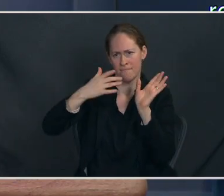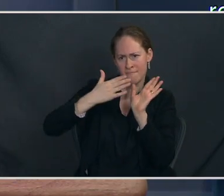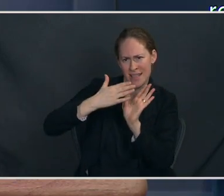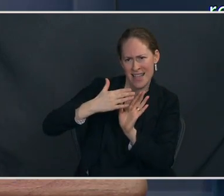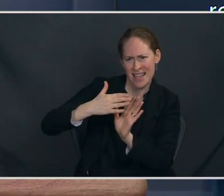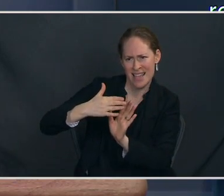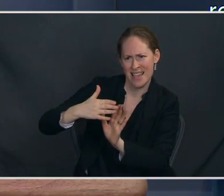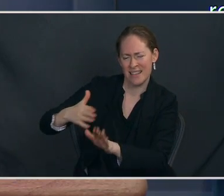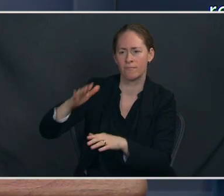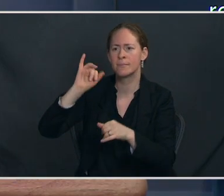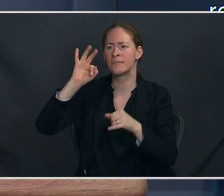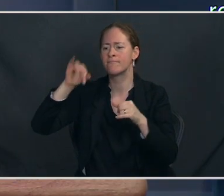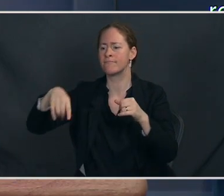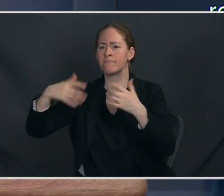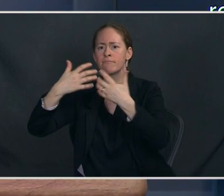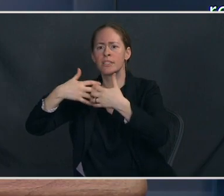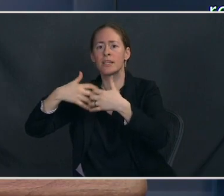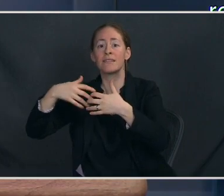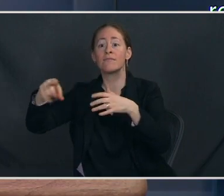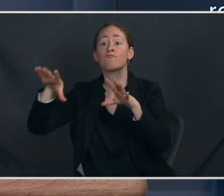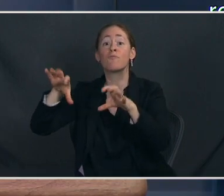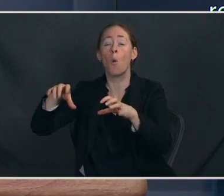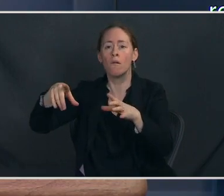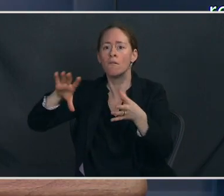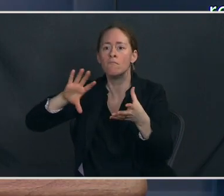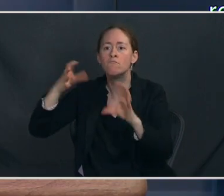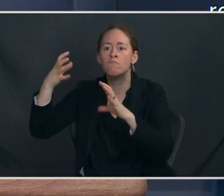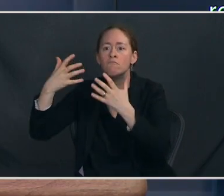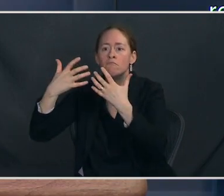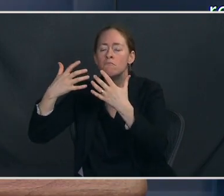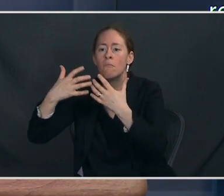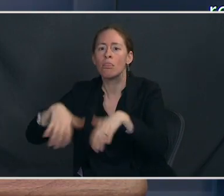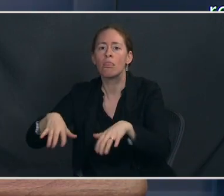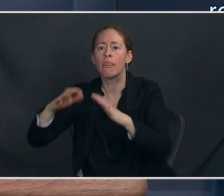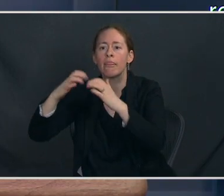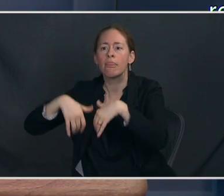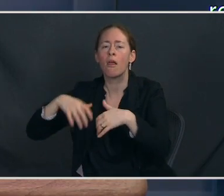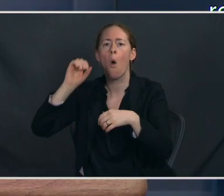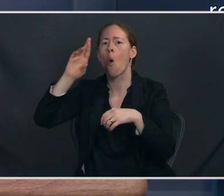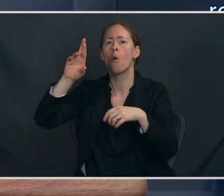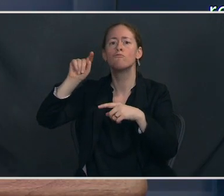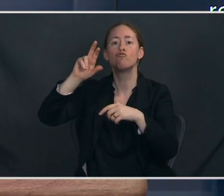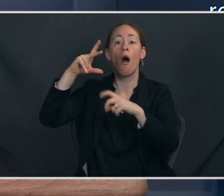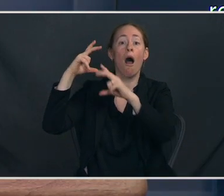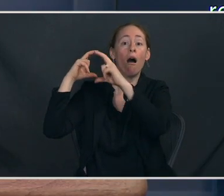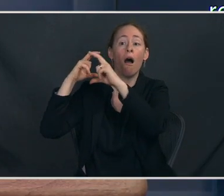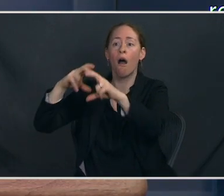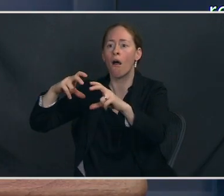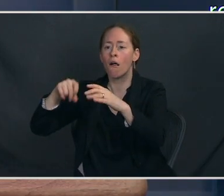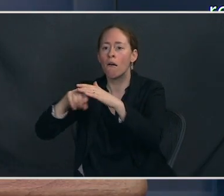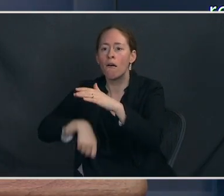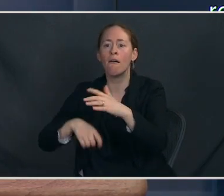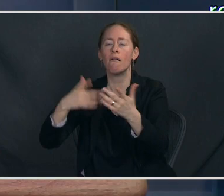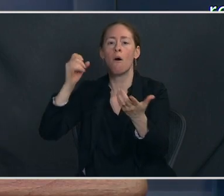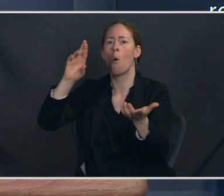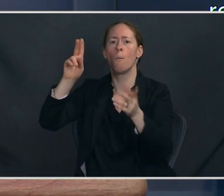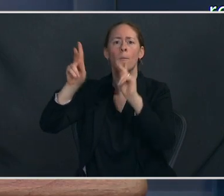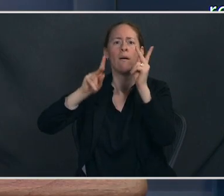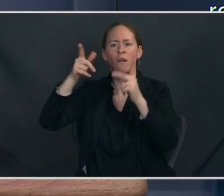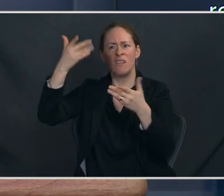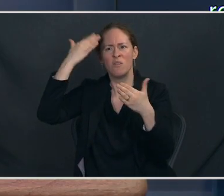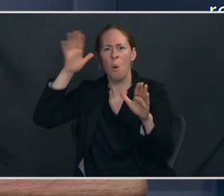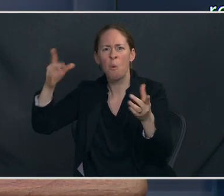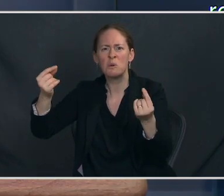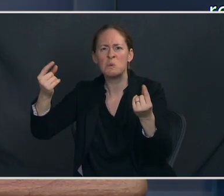breaking, needing to plan for that, not having vaccinators in a location to be able to put the syringes in